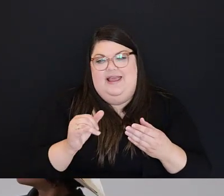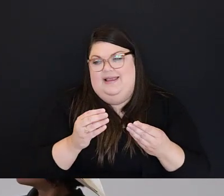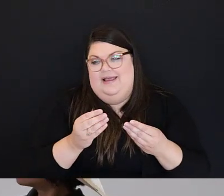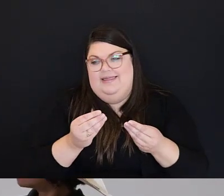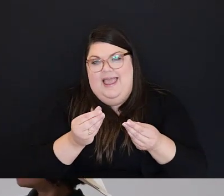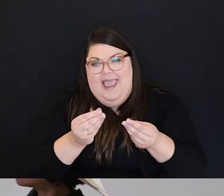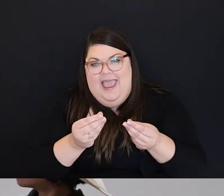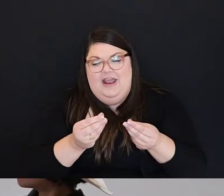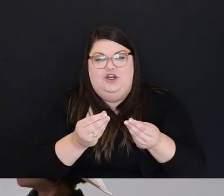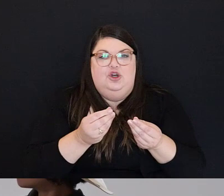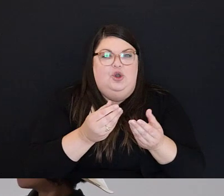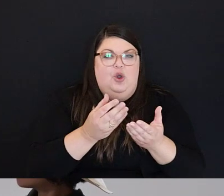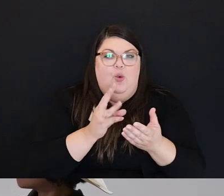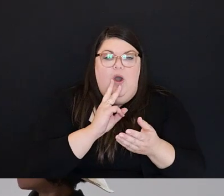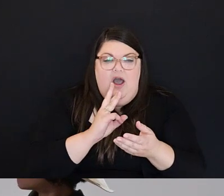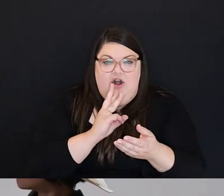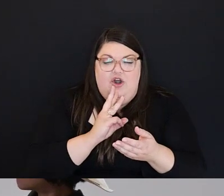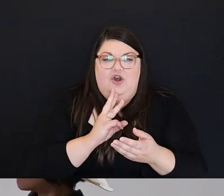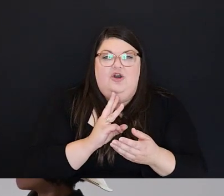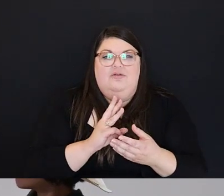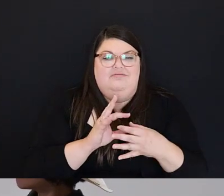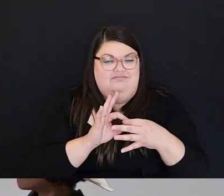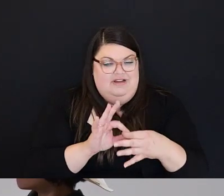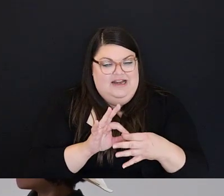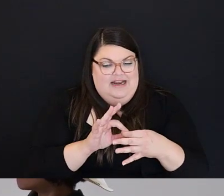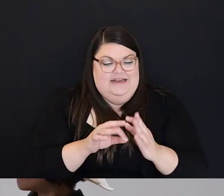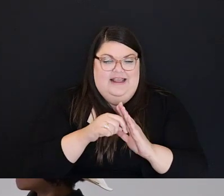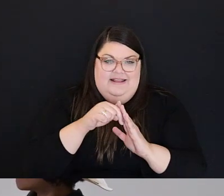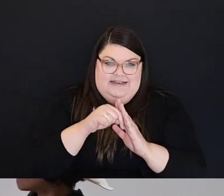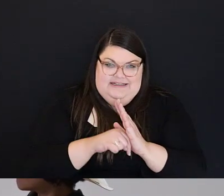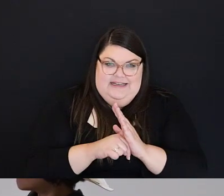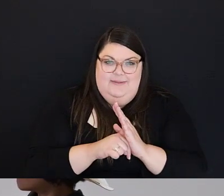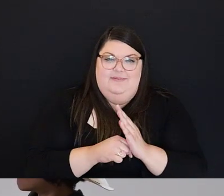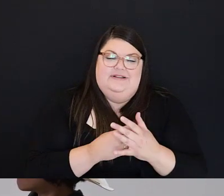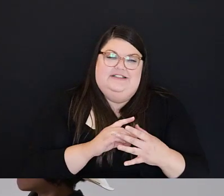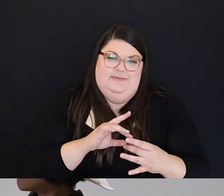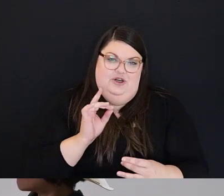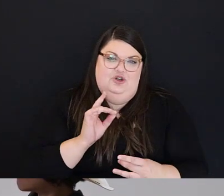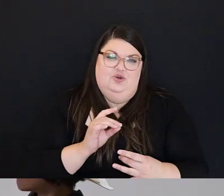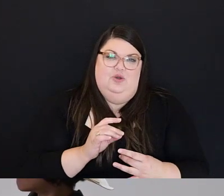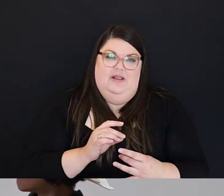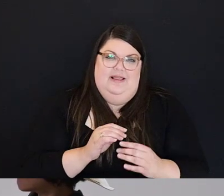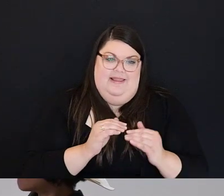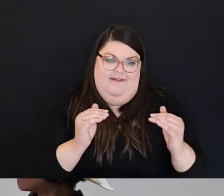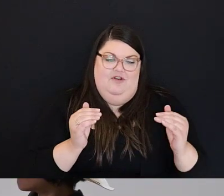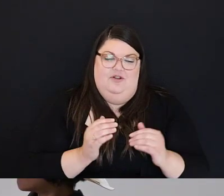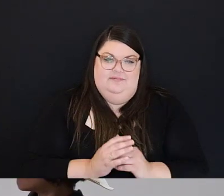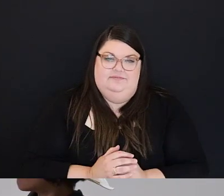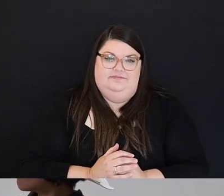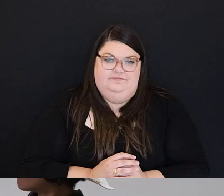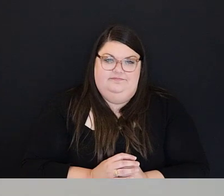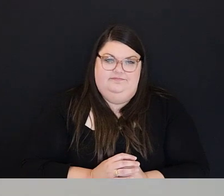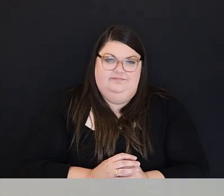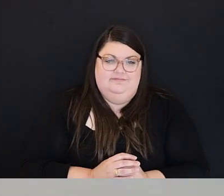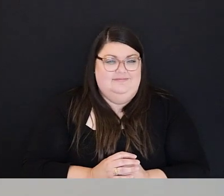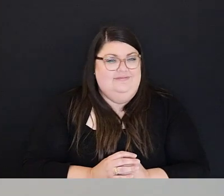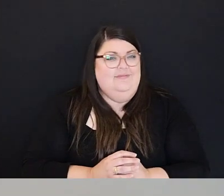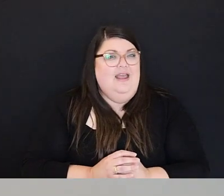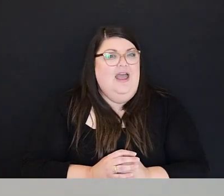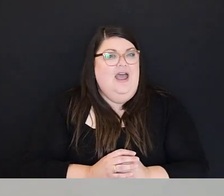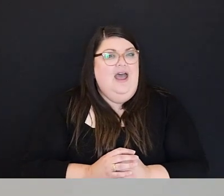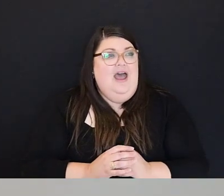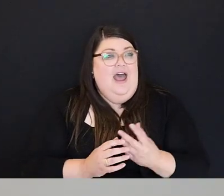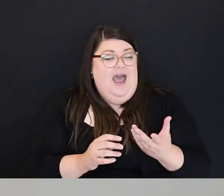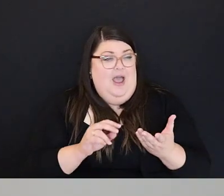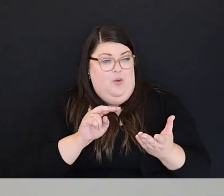land and water, is like connecting at that deep spiritual level. I'm really mindful of time, and I